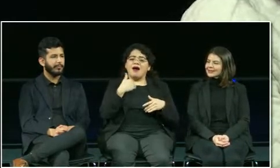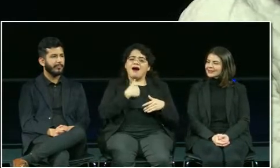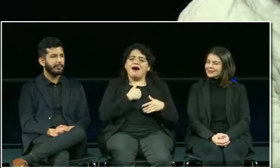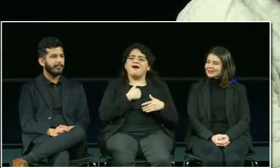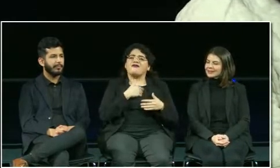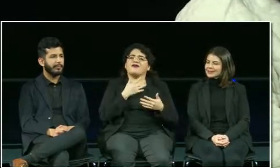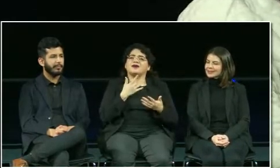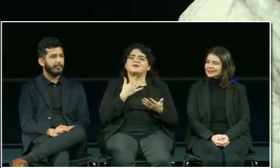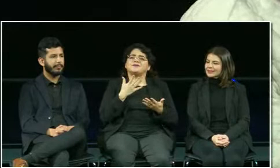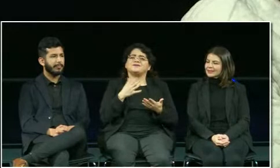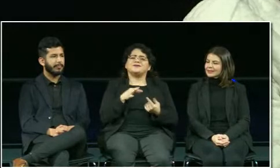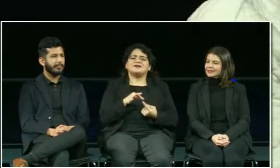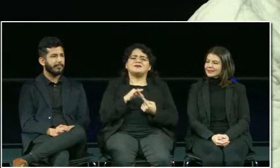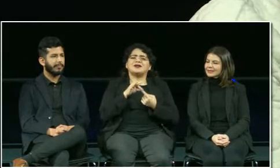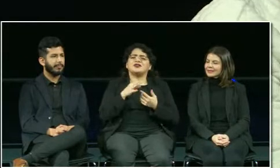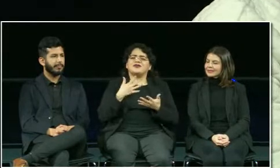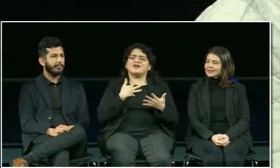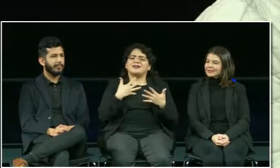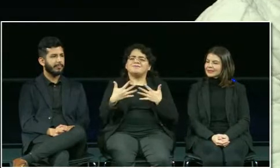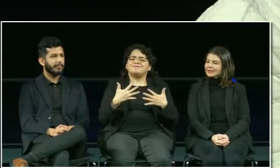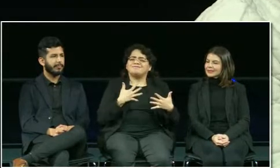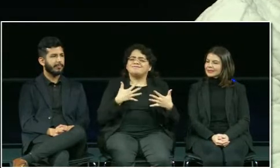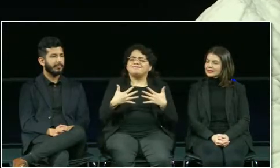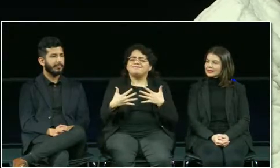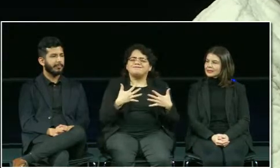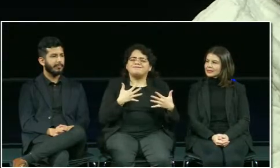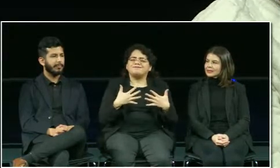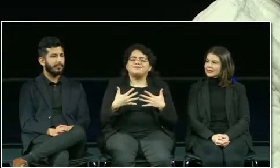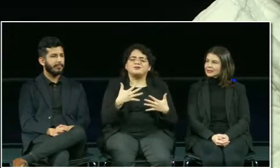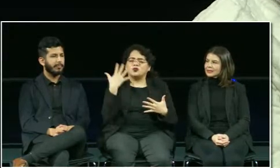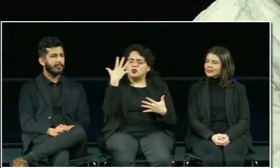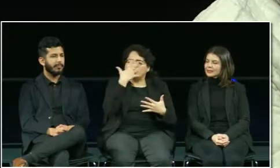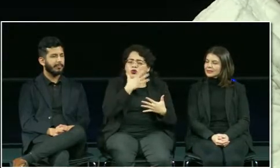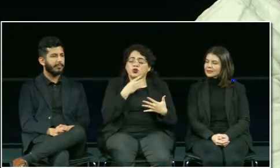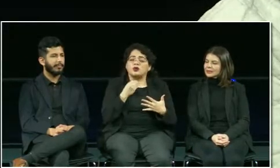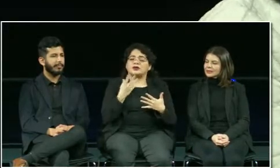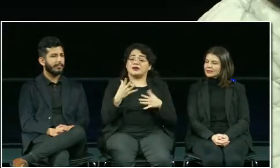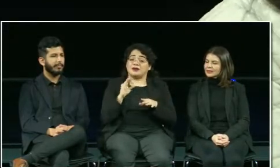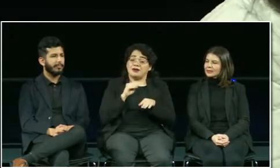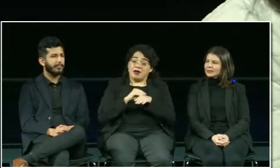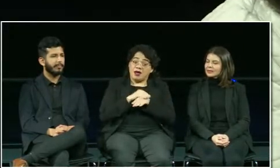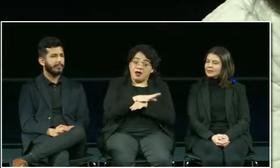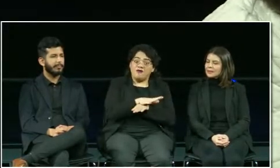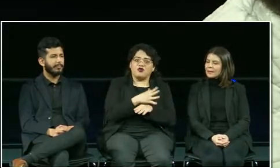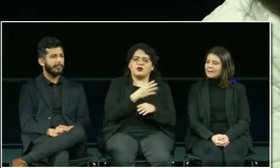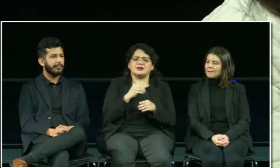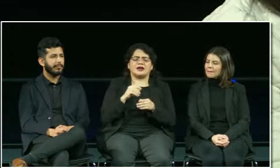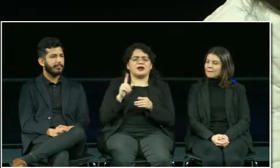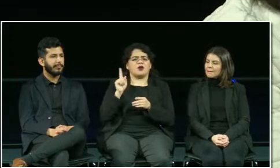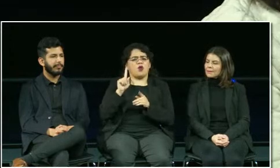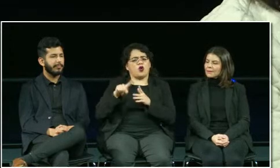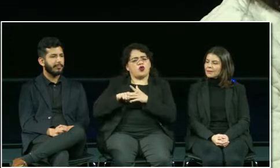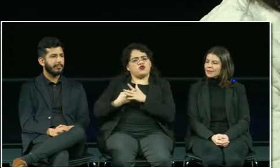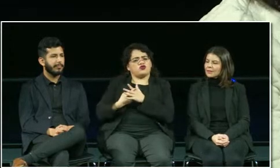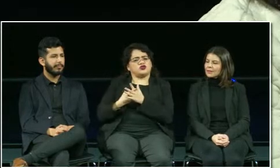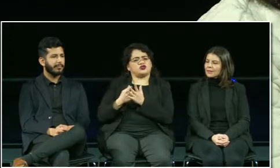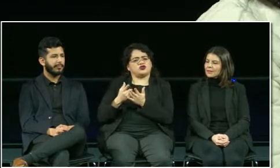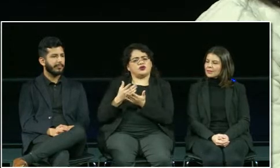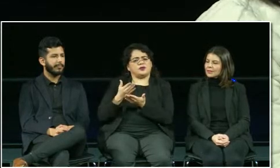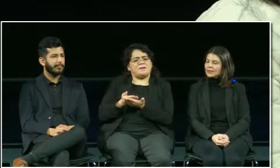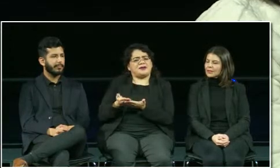have to do with what you described as the influence and the source material for the book. But how did you find the